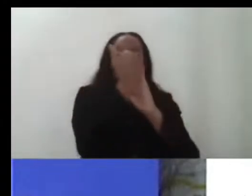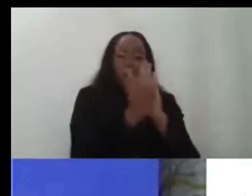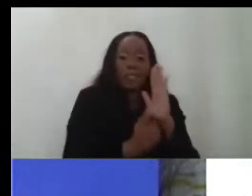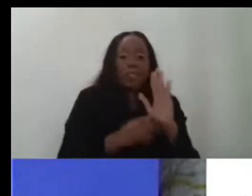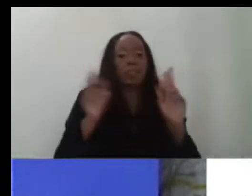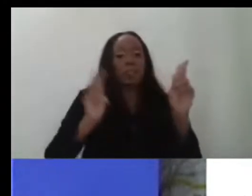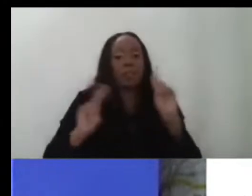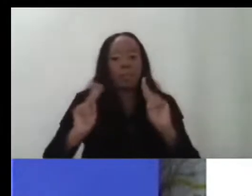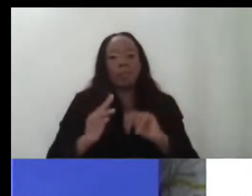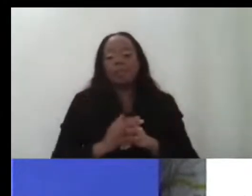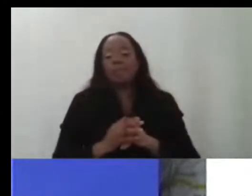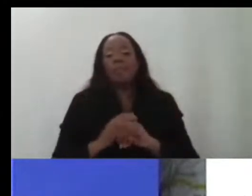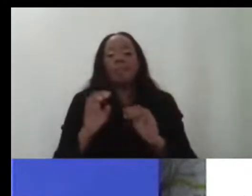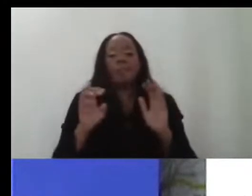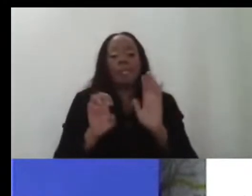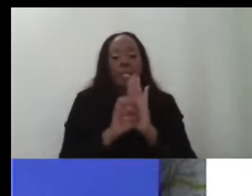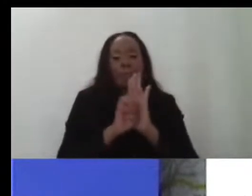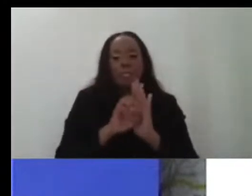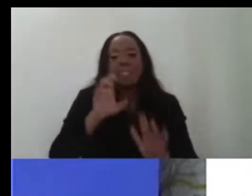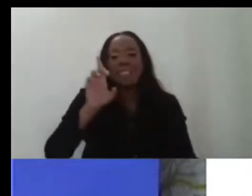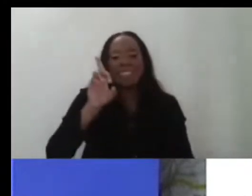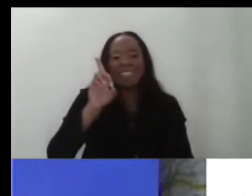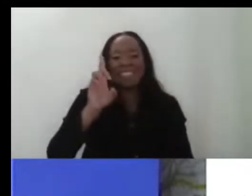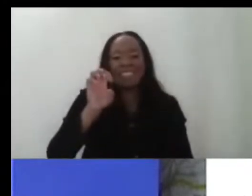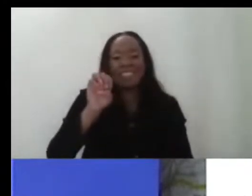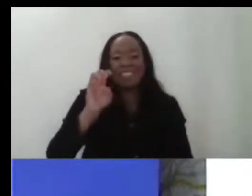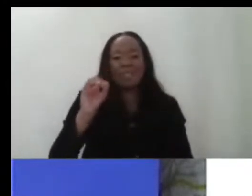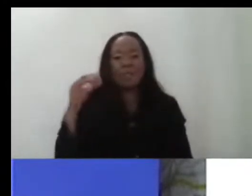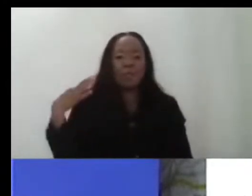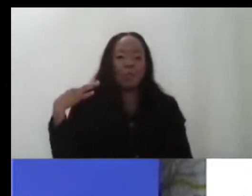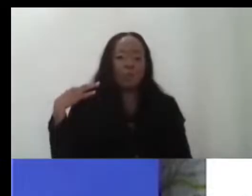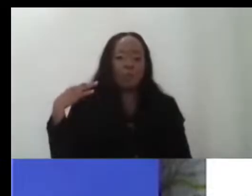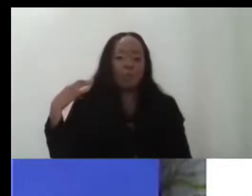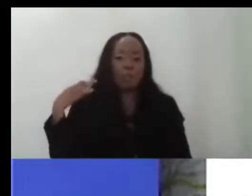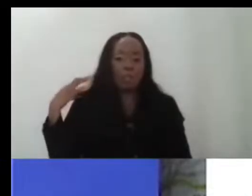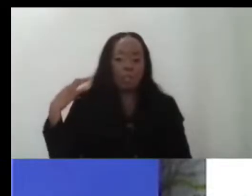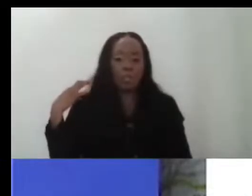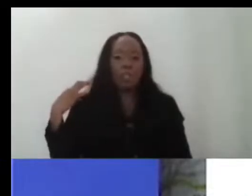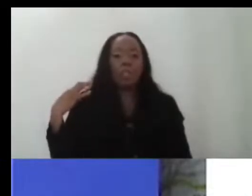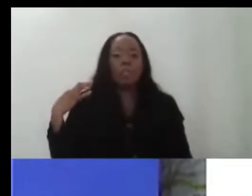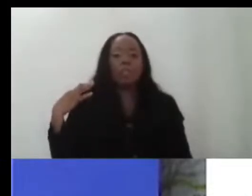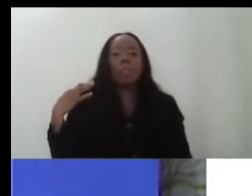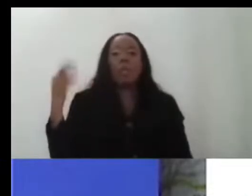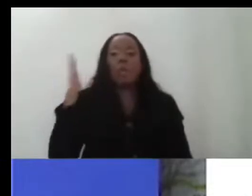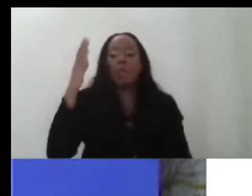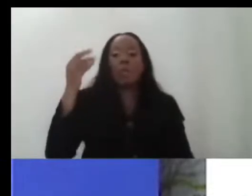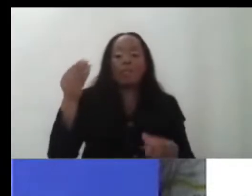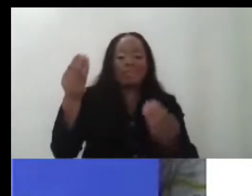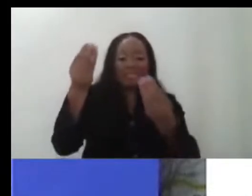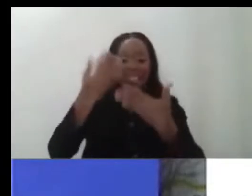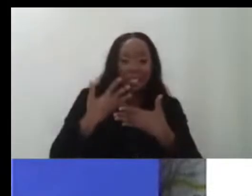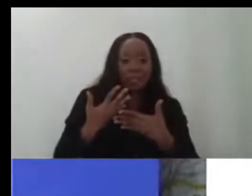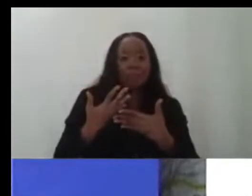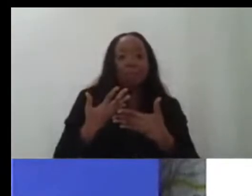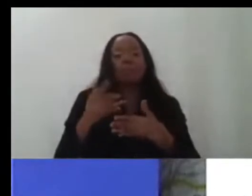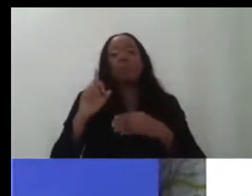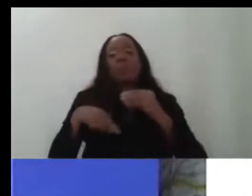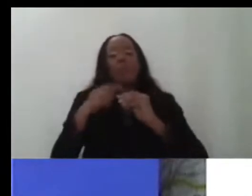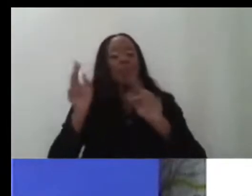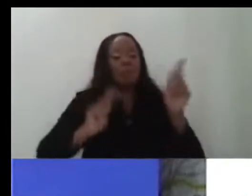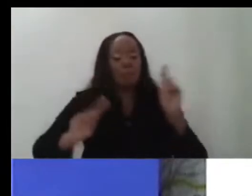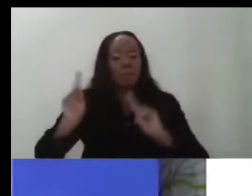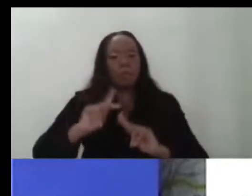the district emergency organization volunteers are sending in the information about the vulnerable persons in